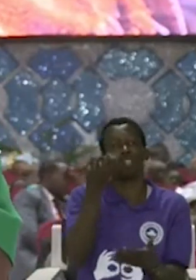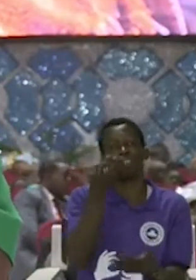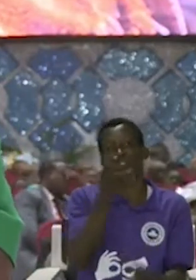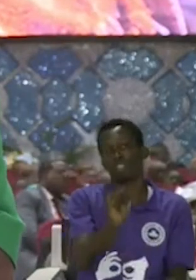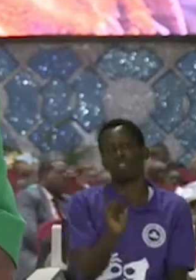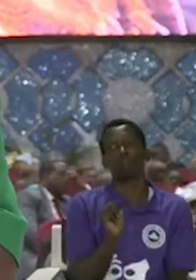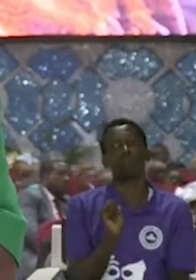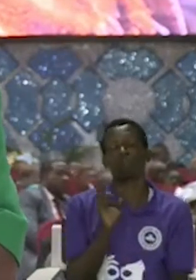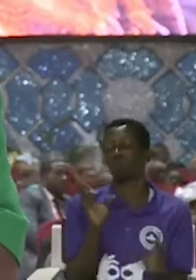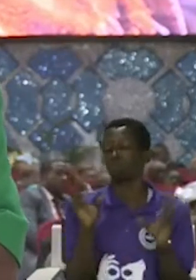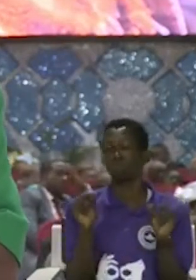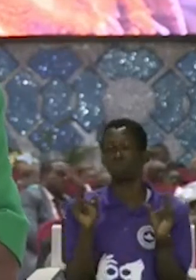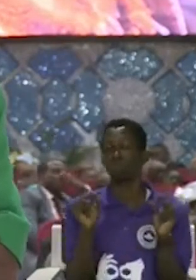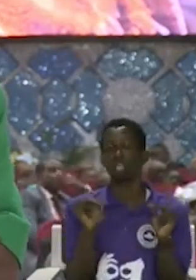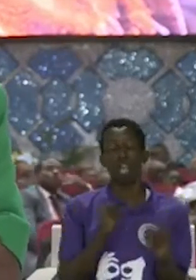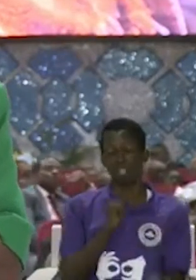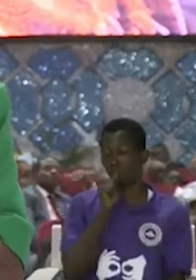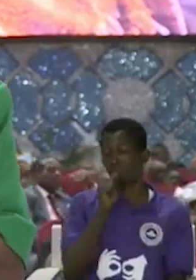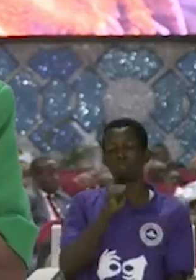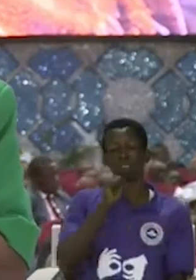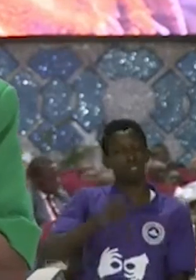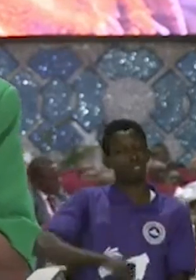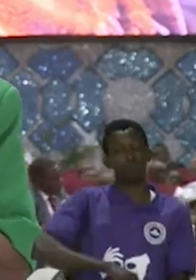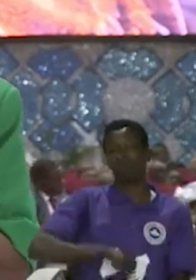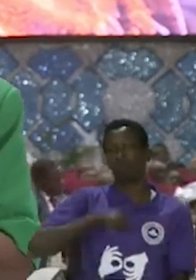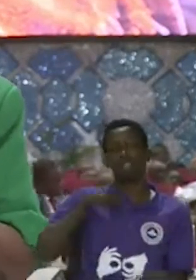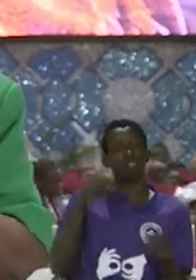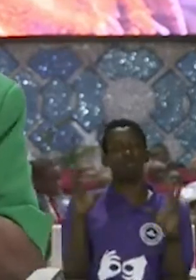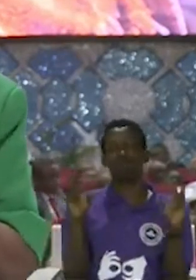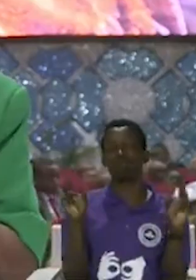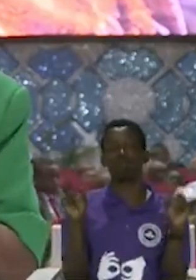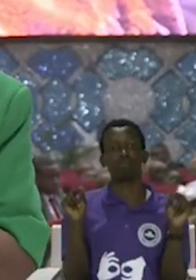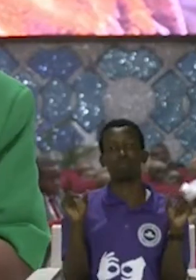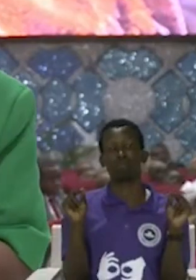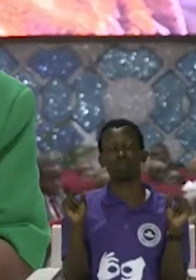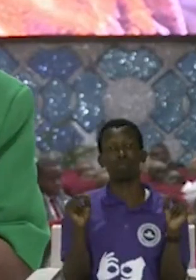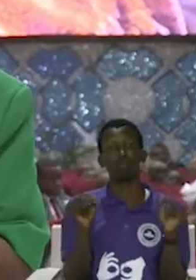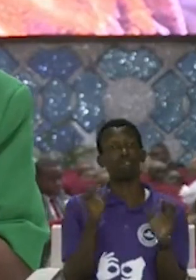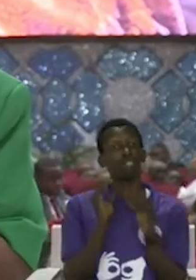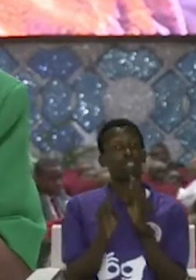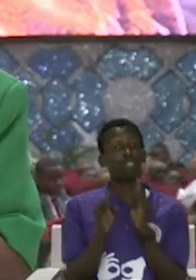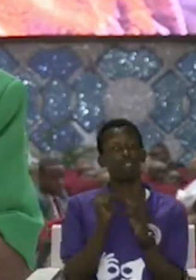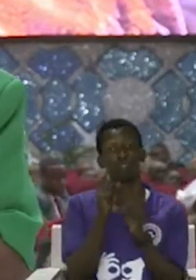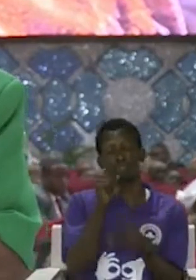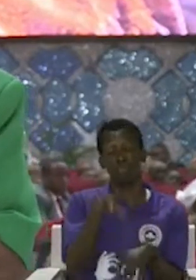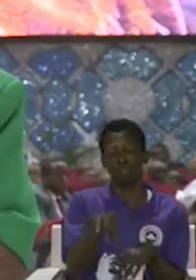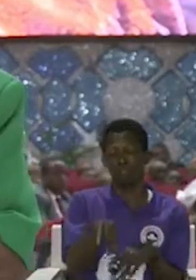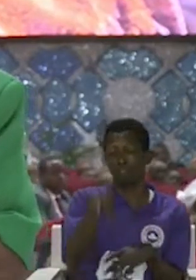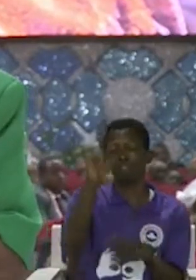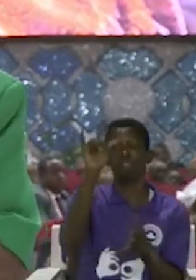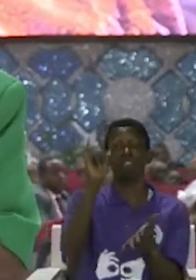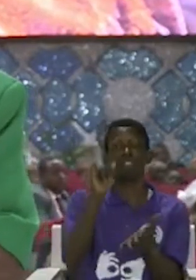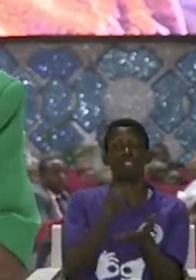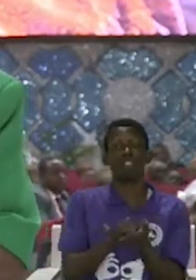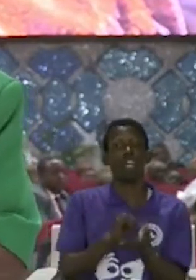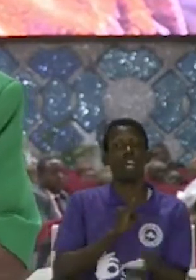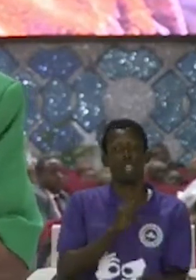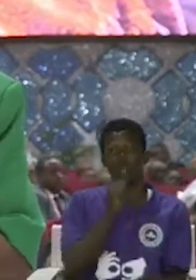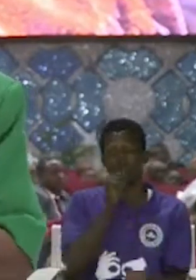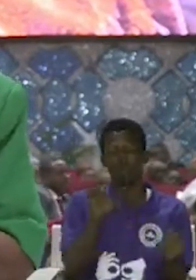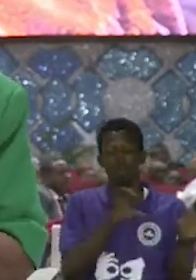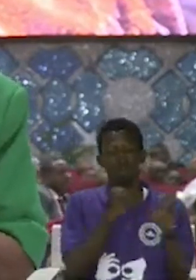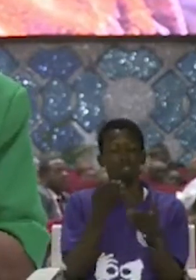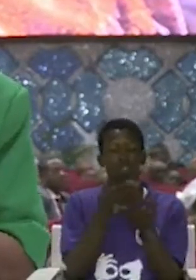No, not at all. If you discover that I'm doing something